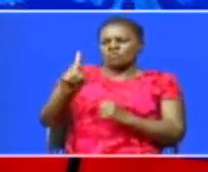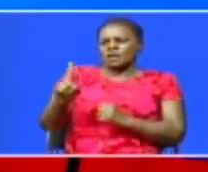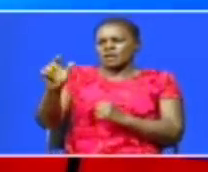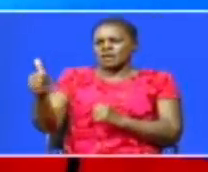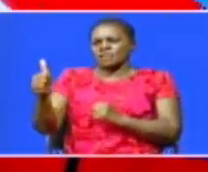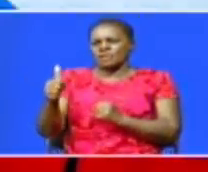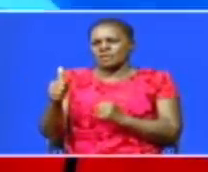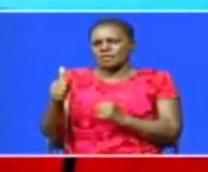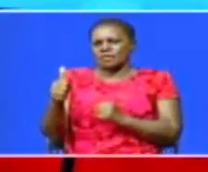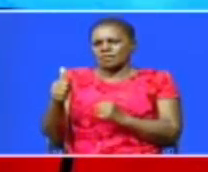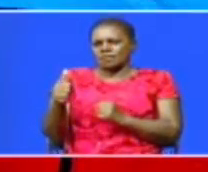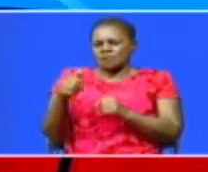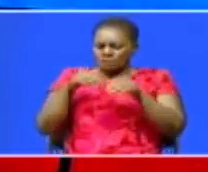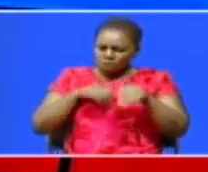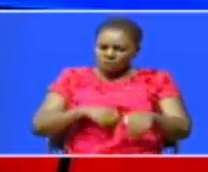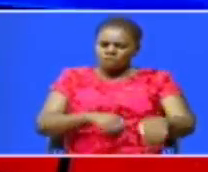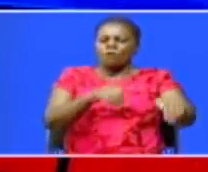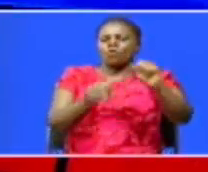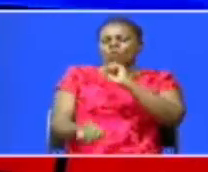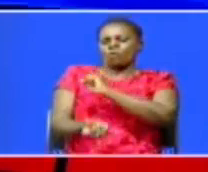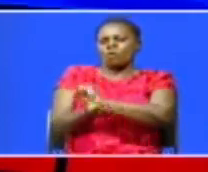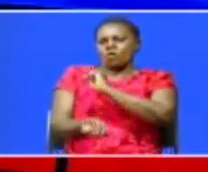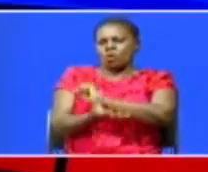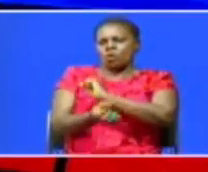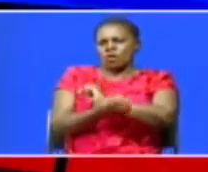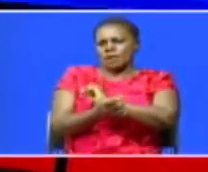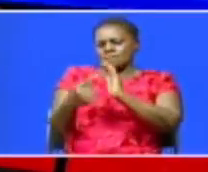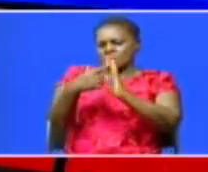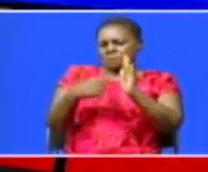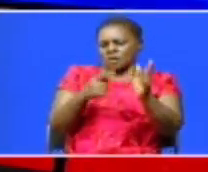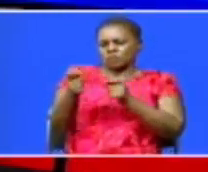Let's observe the precautionary measures put in place to fight this pandemic. We take a